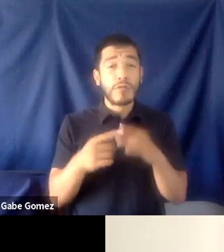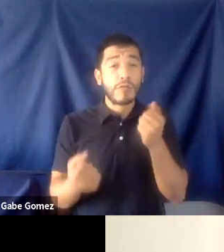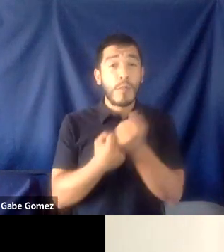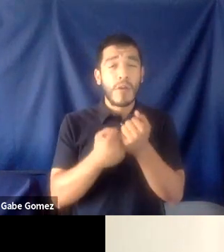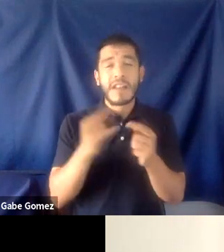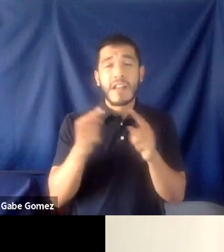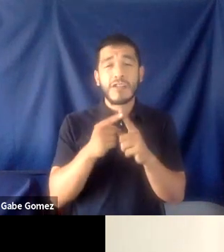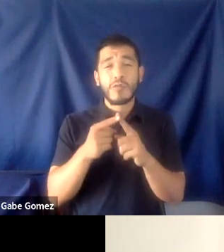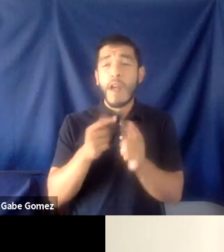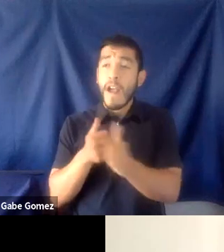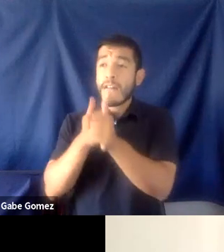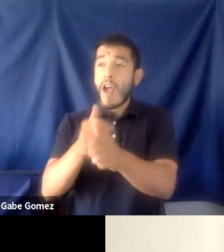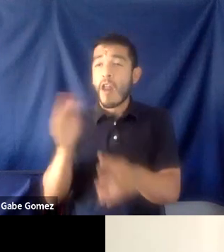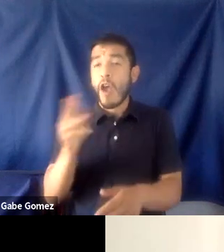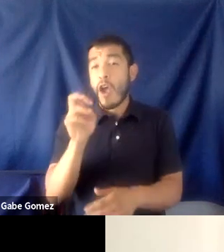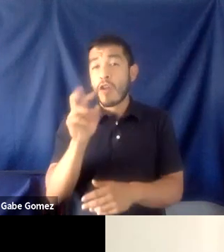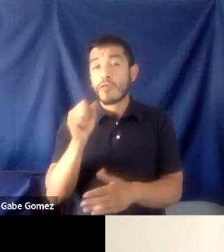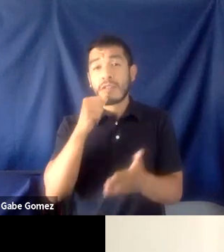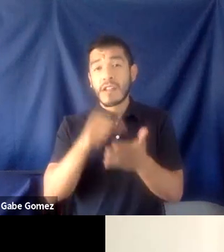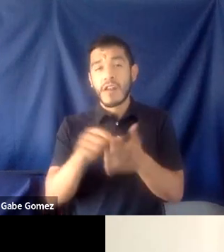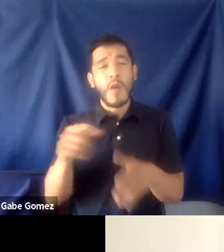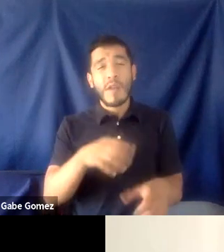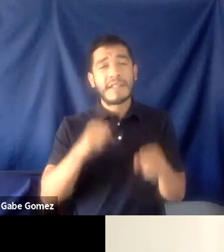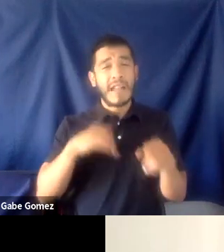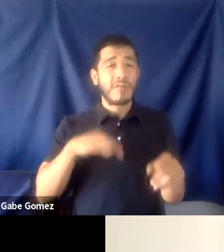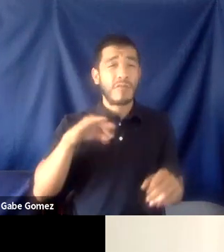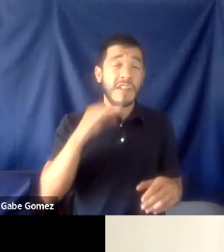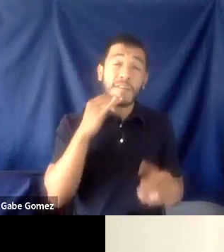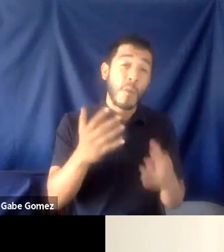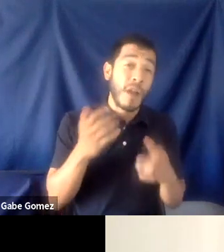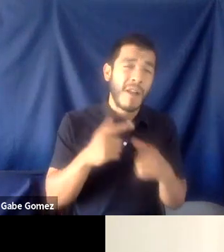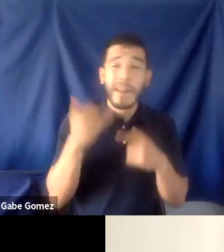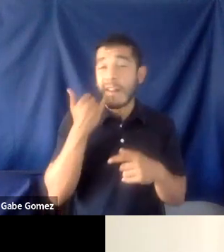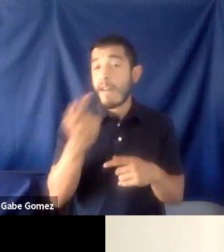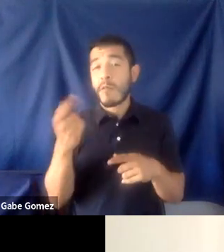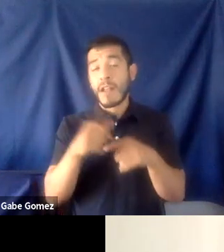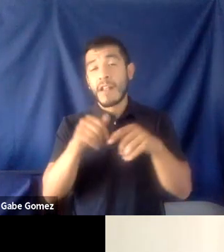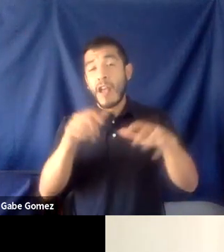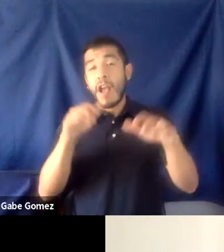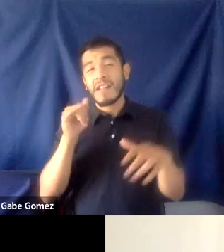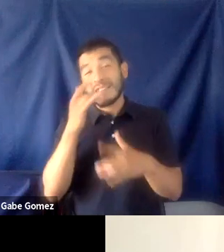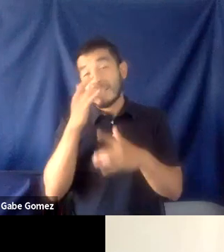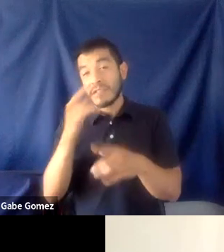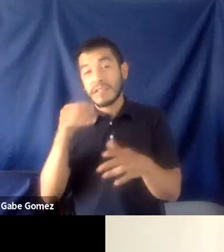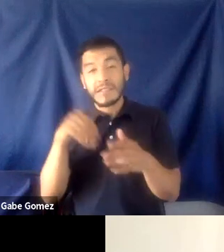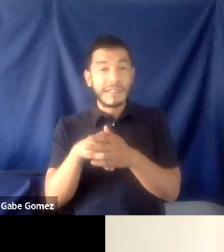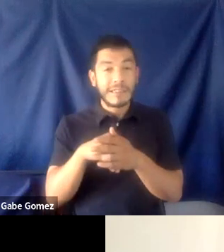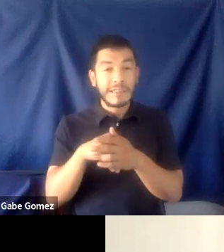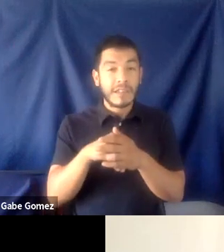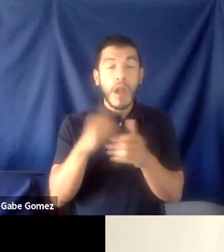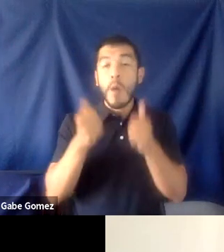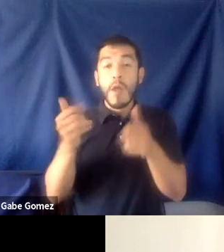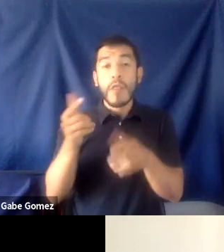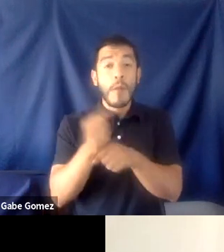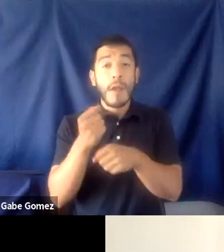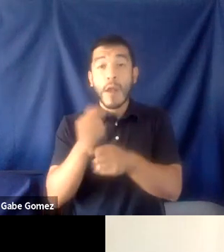to the newsletter. We take donations if you want, but really, if anyone in the audience is interested in whether they're